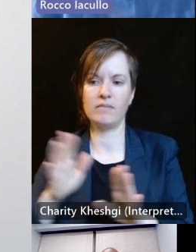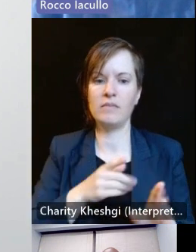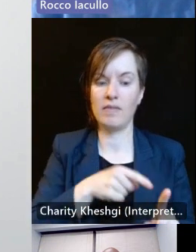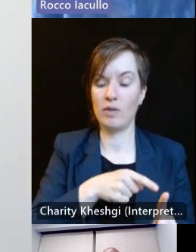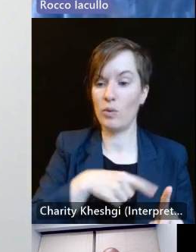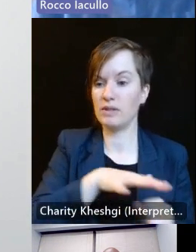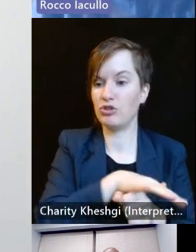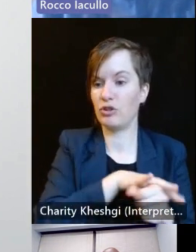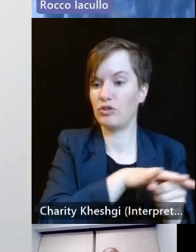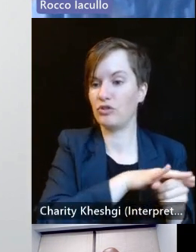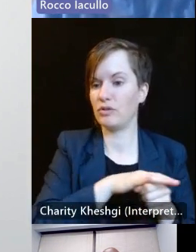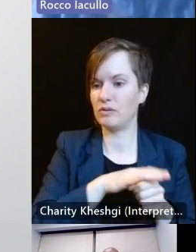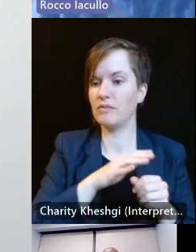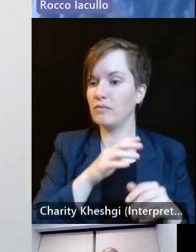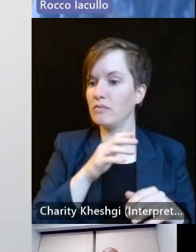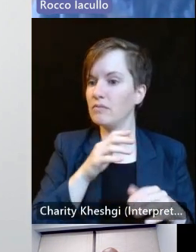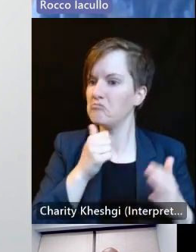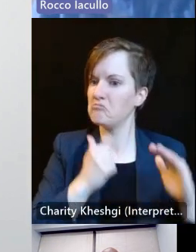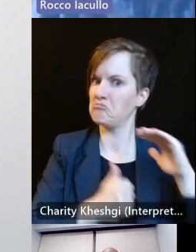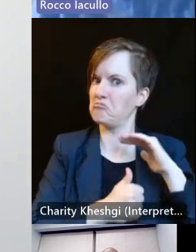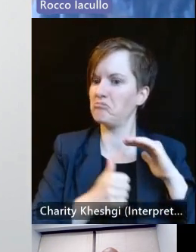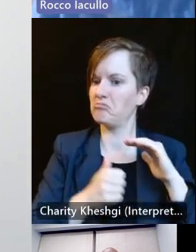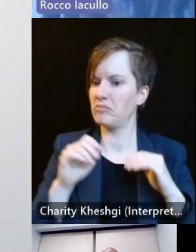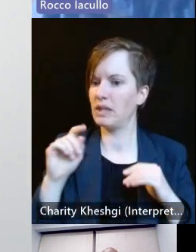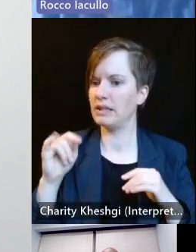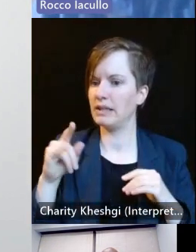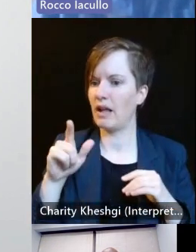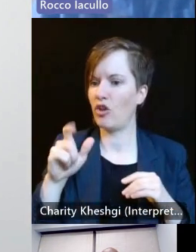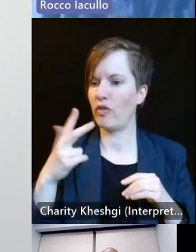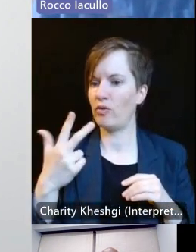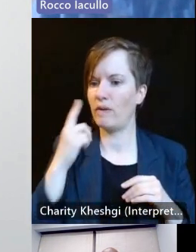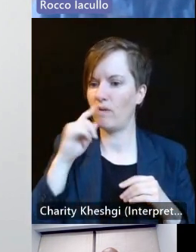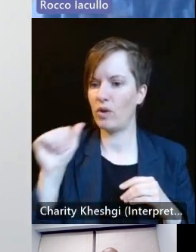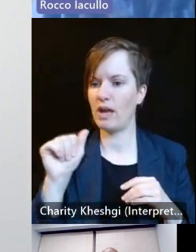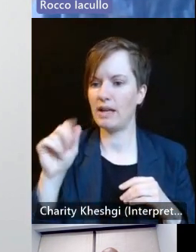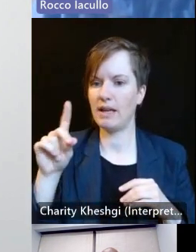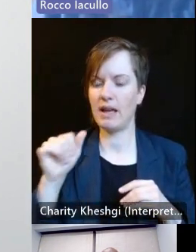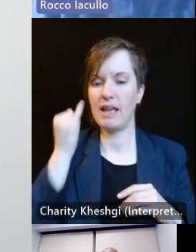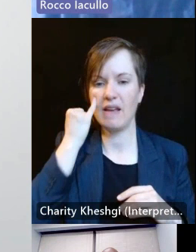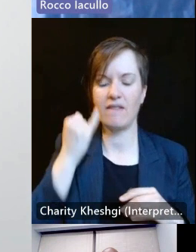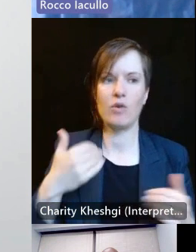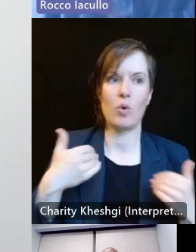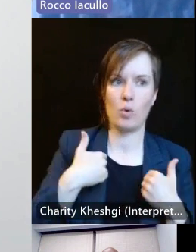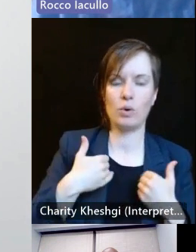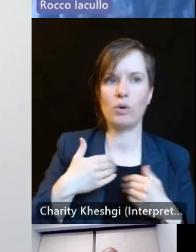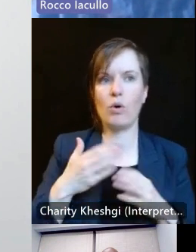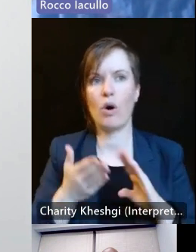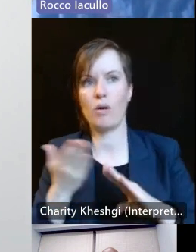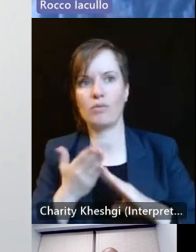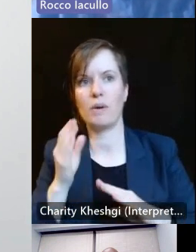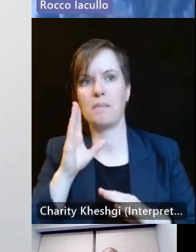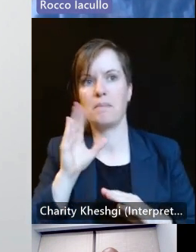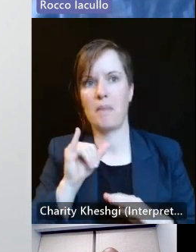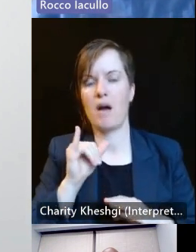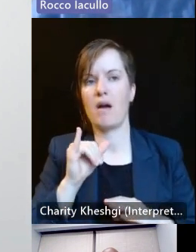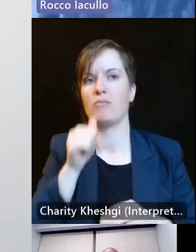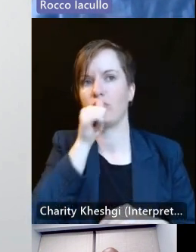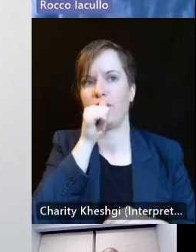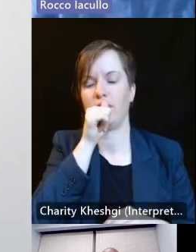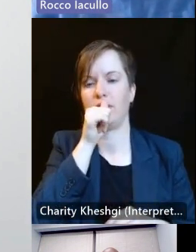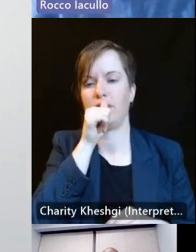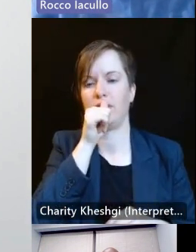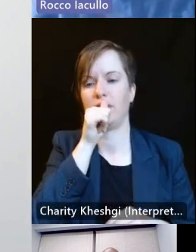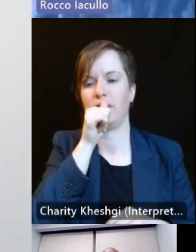they are owned or operated by a private entity. If they are owned or operated by a state or local government, then